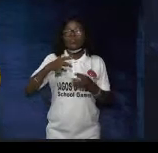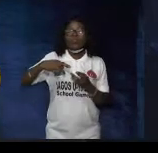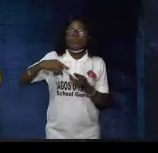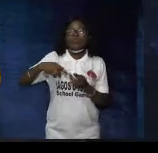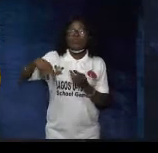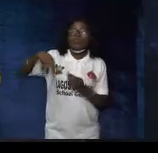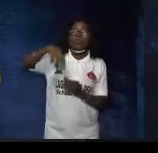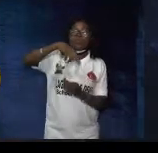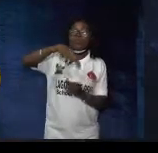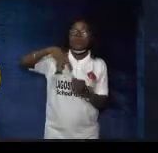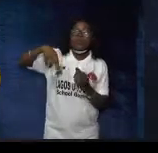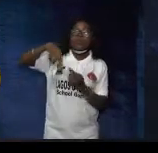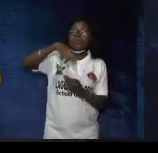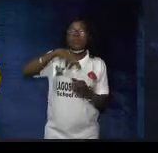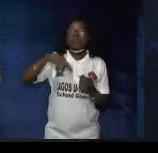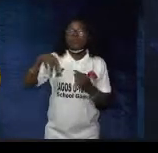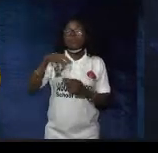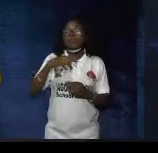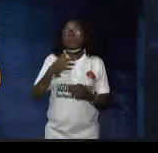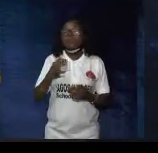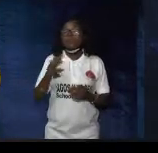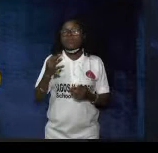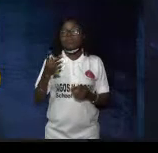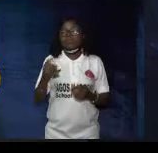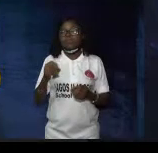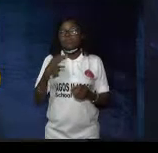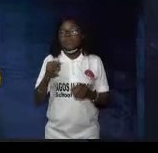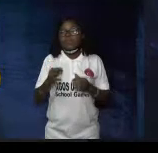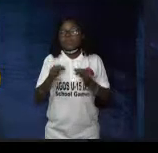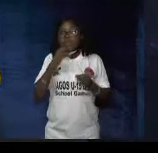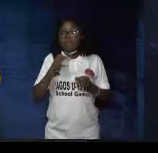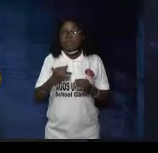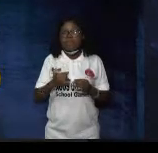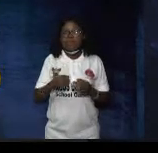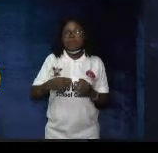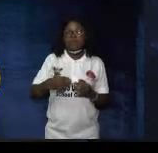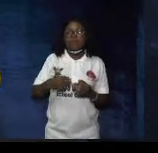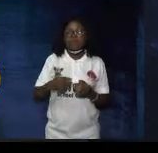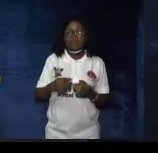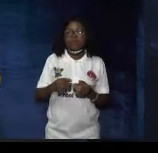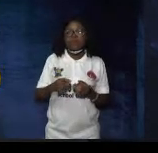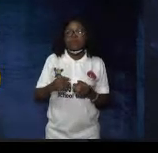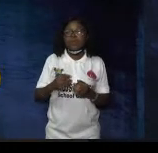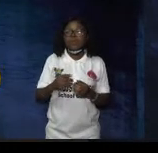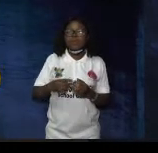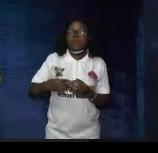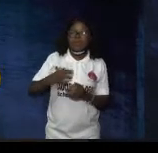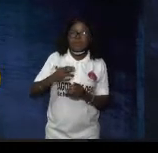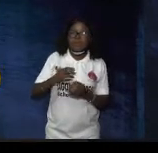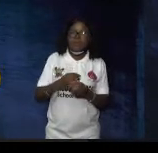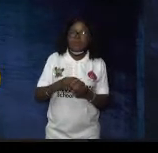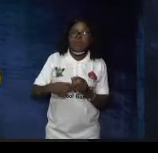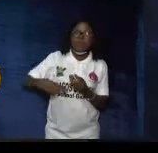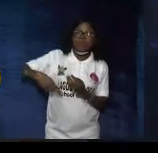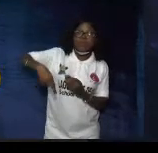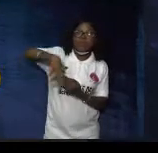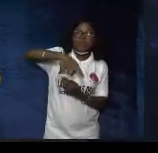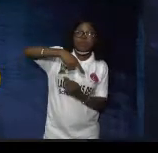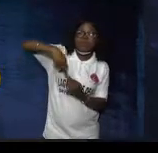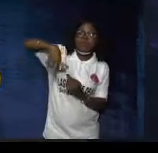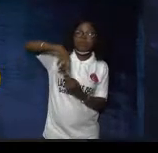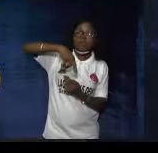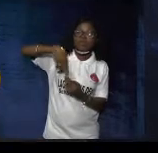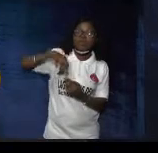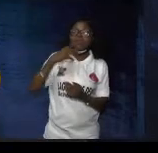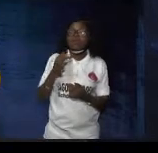It has rotational symmetry of order 1, and that means that if I turn this triangle round in 360